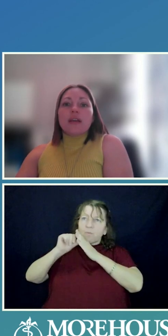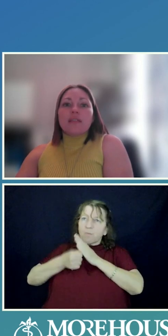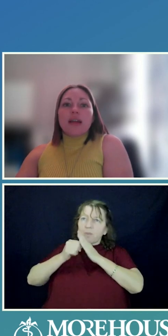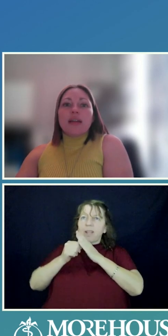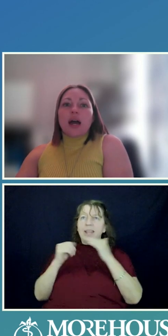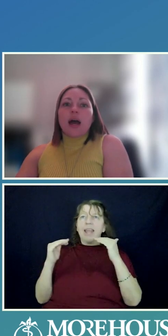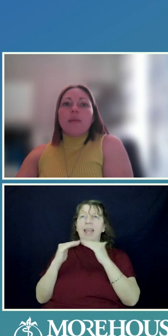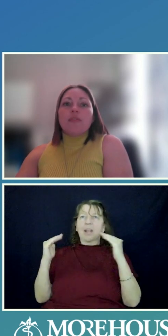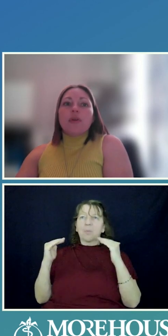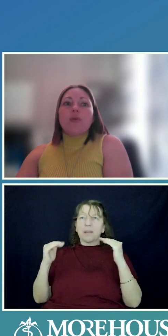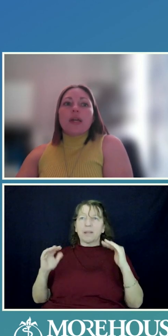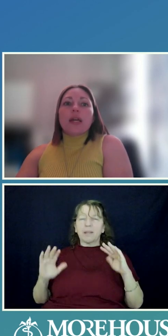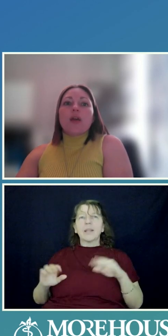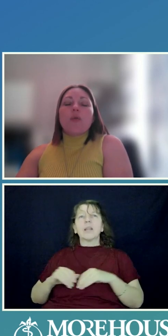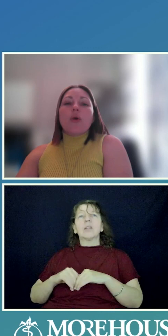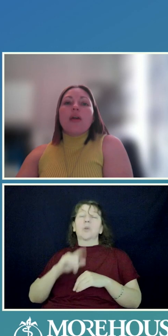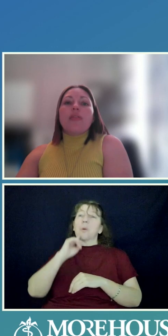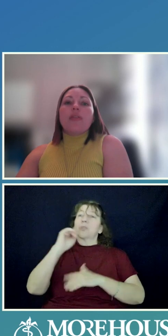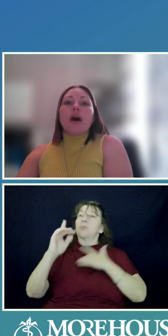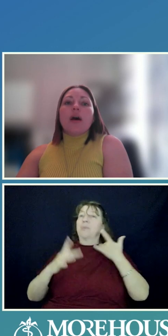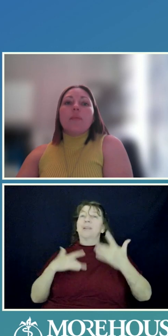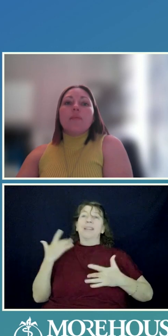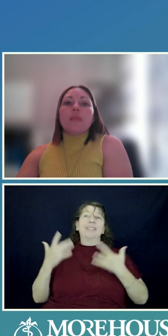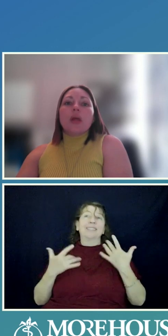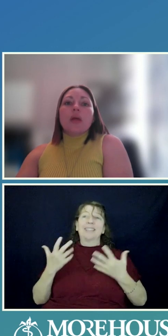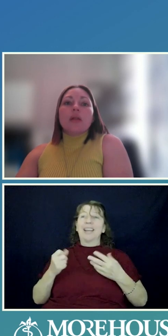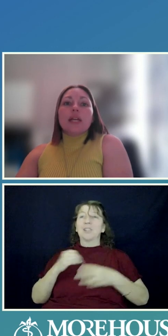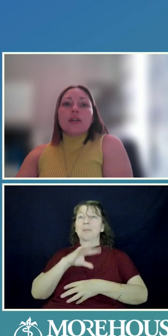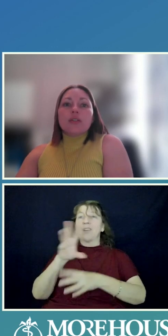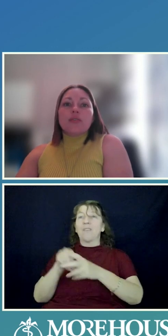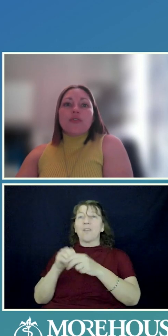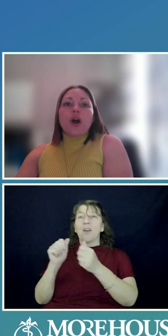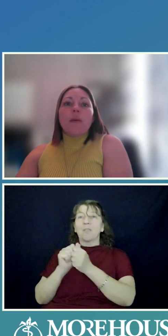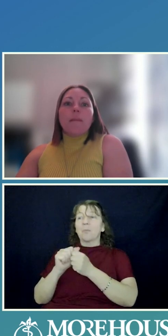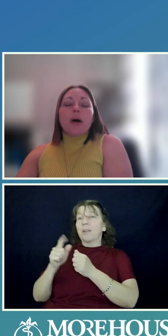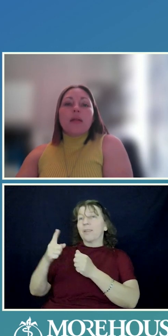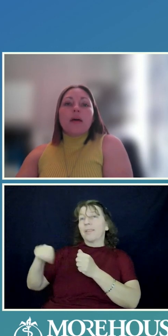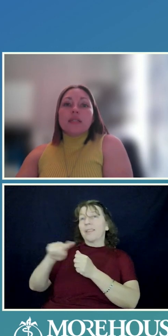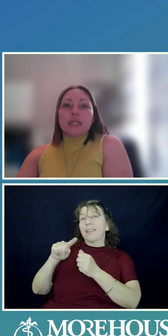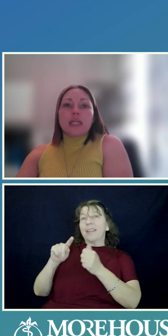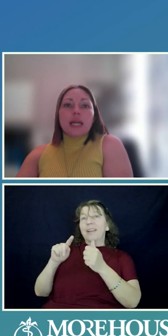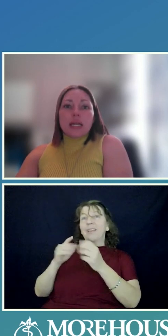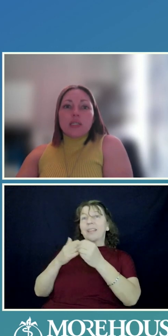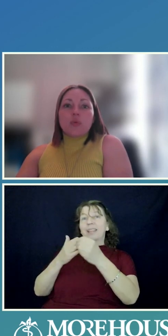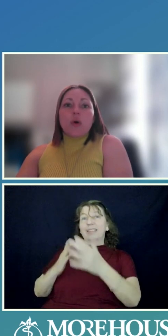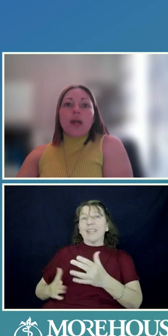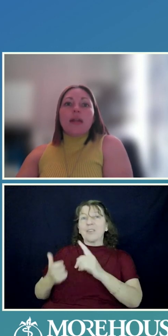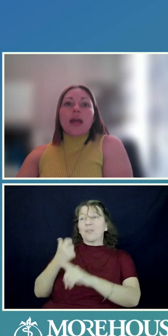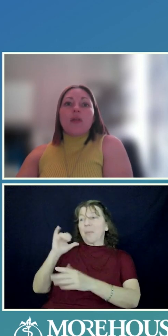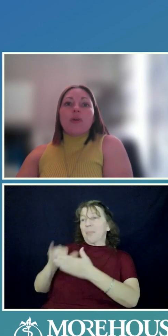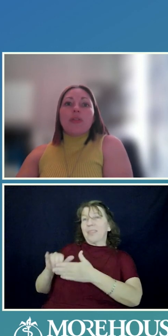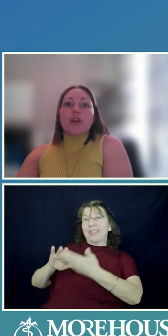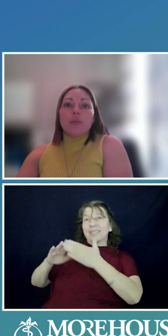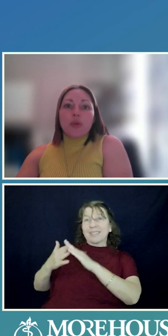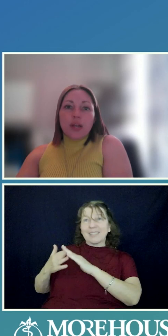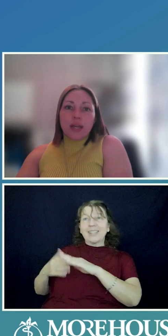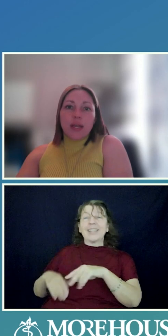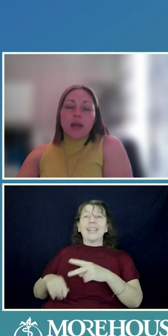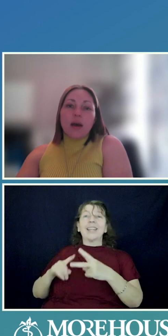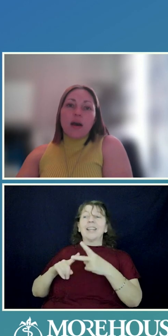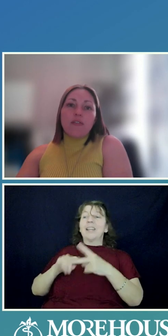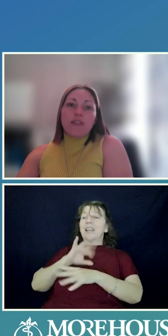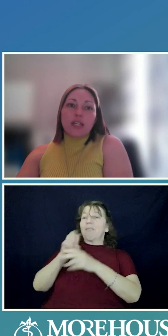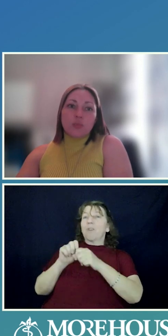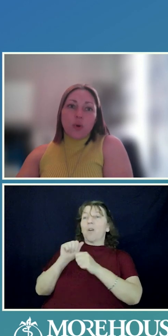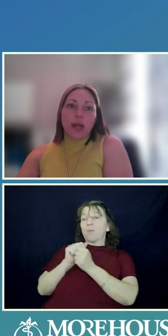really exciting time to be working with leaders from a city like East Point and with the